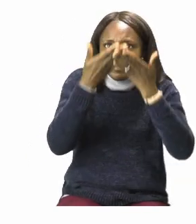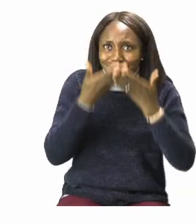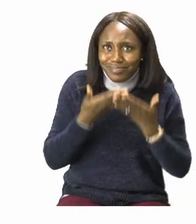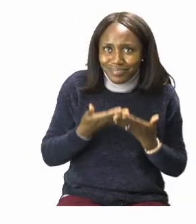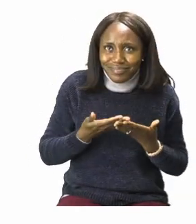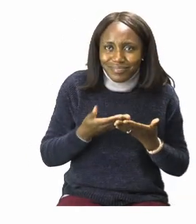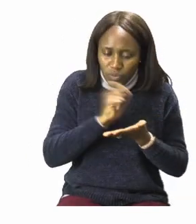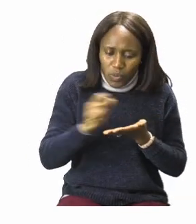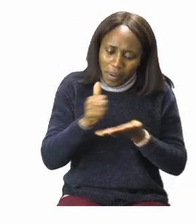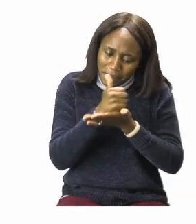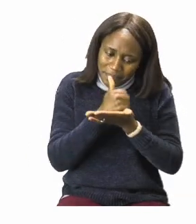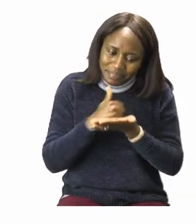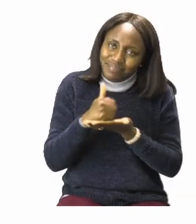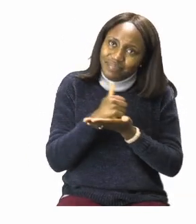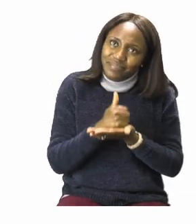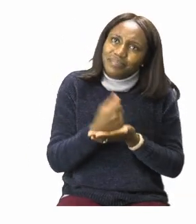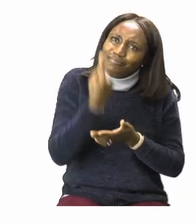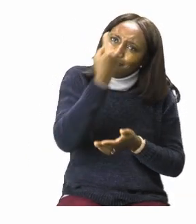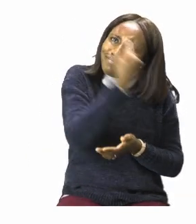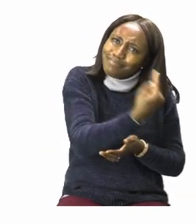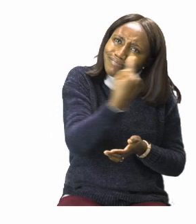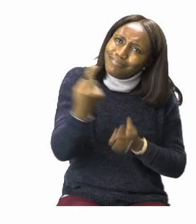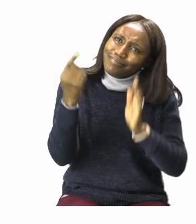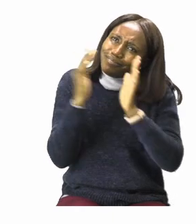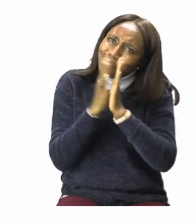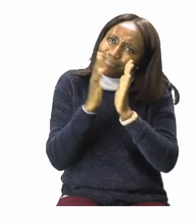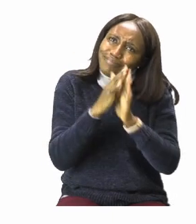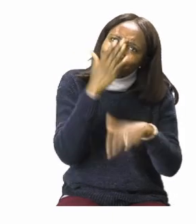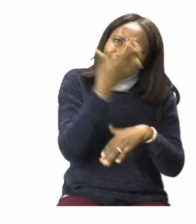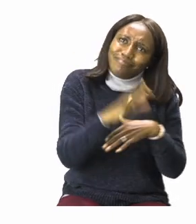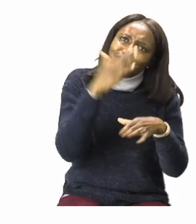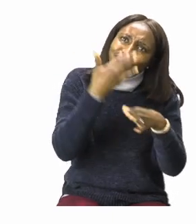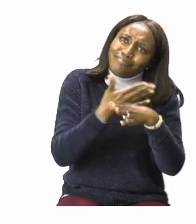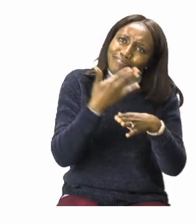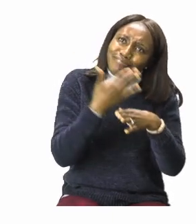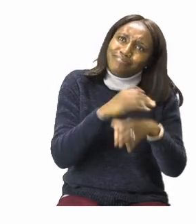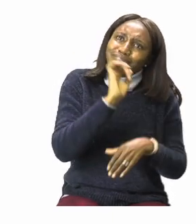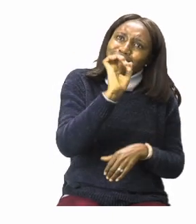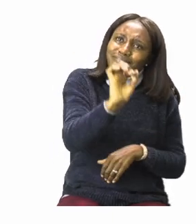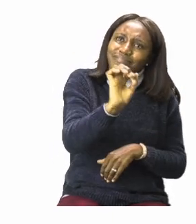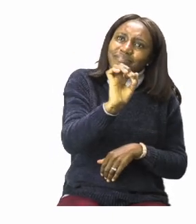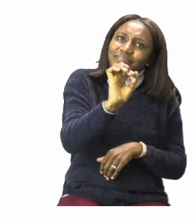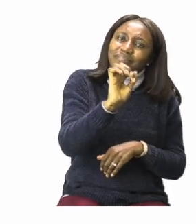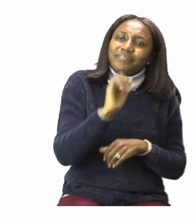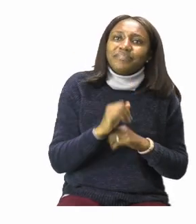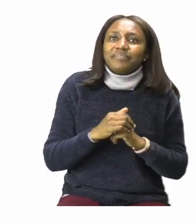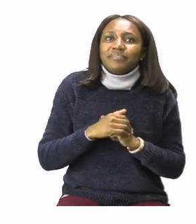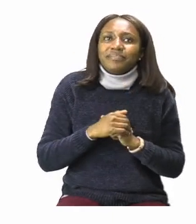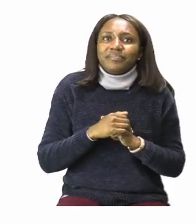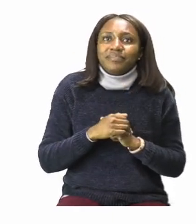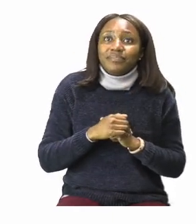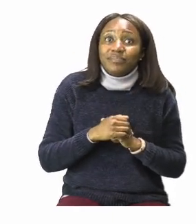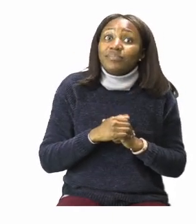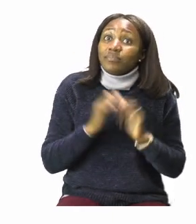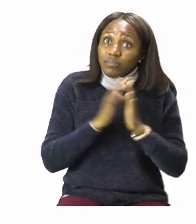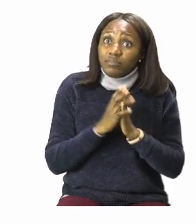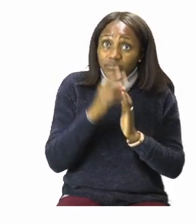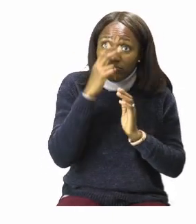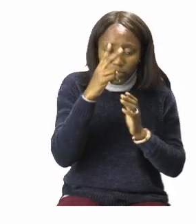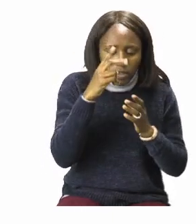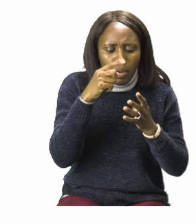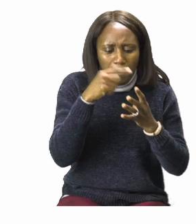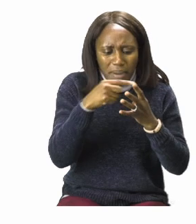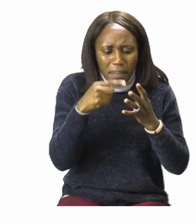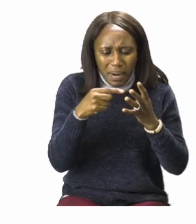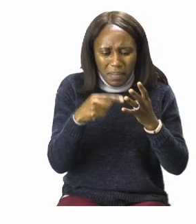an adult. But make sure that you do this exercise by yourself. Try and find all the things that were wrong that we